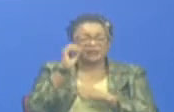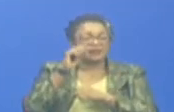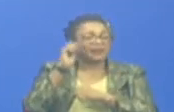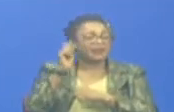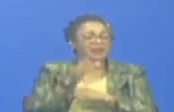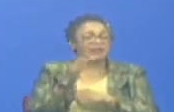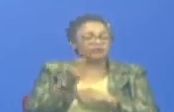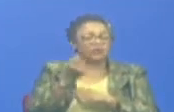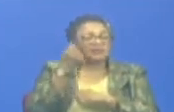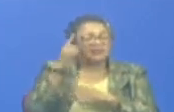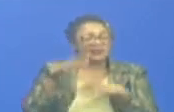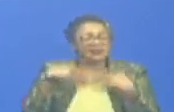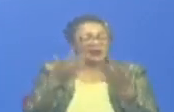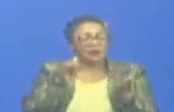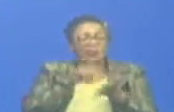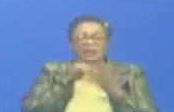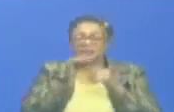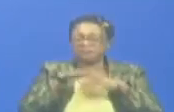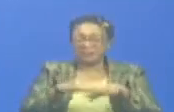spreads.